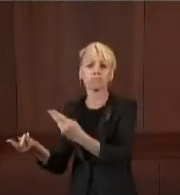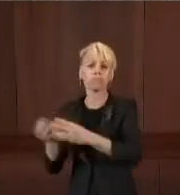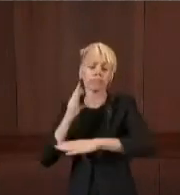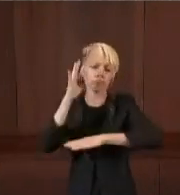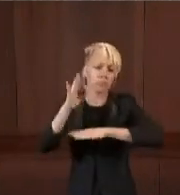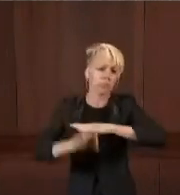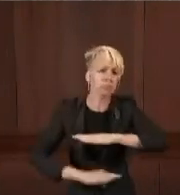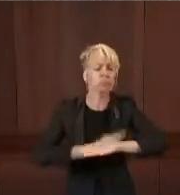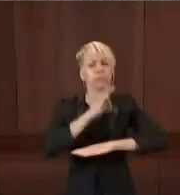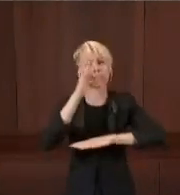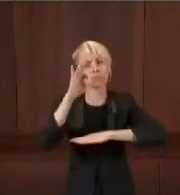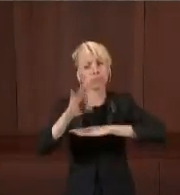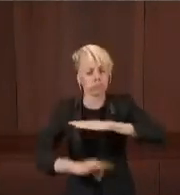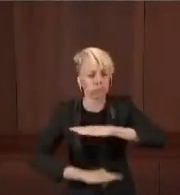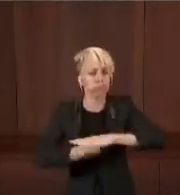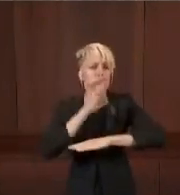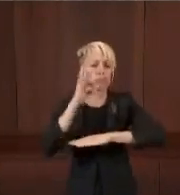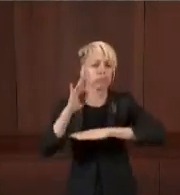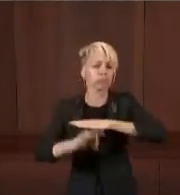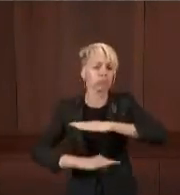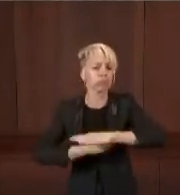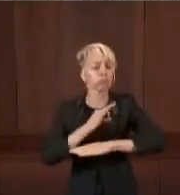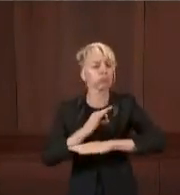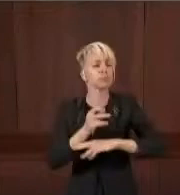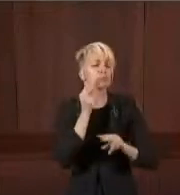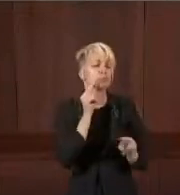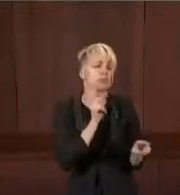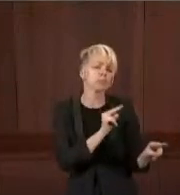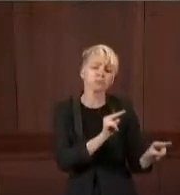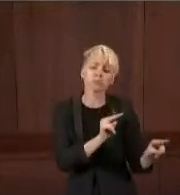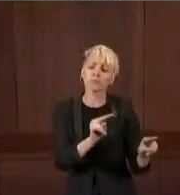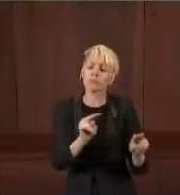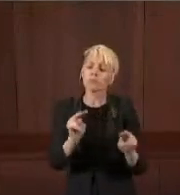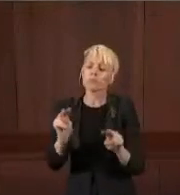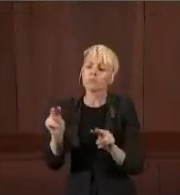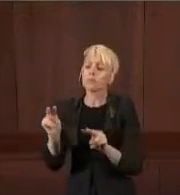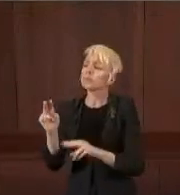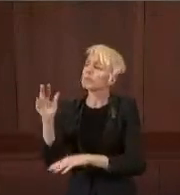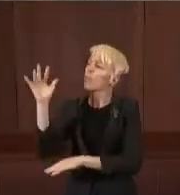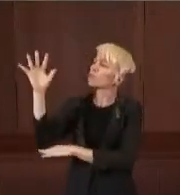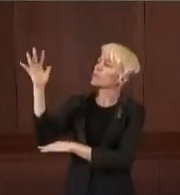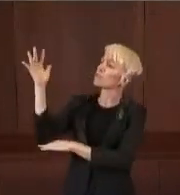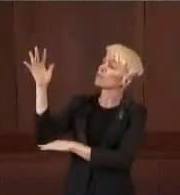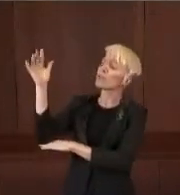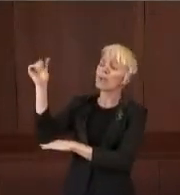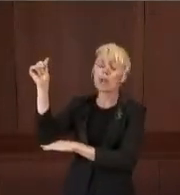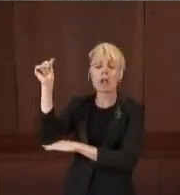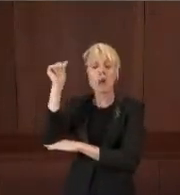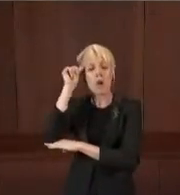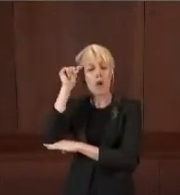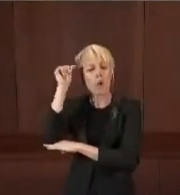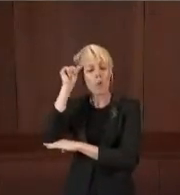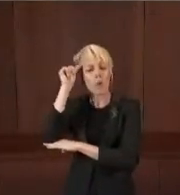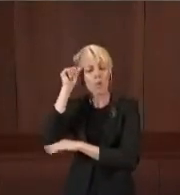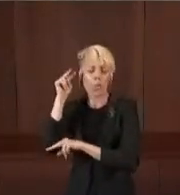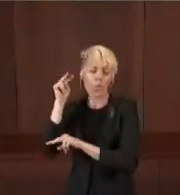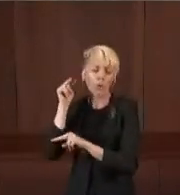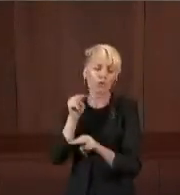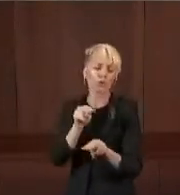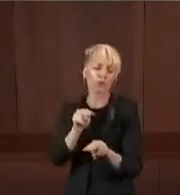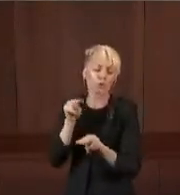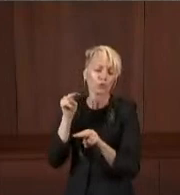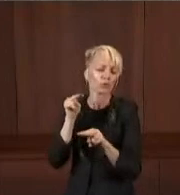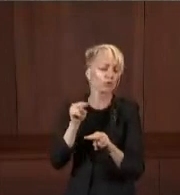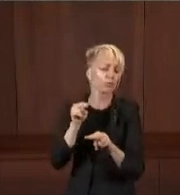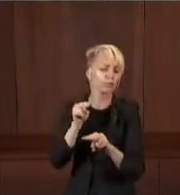night. I sat there long and listened, all things listened to. I heard the epics of a thousand